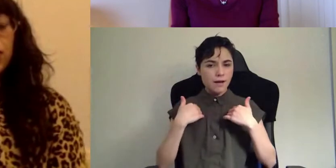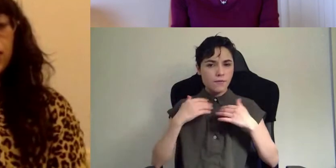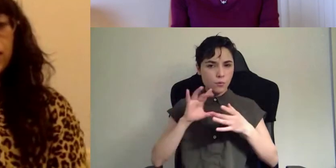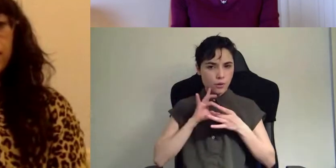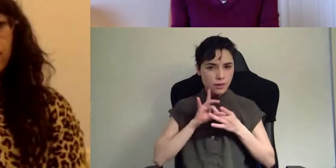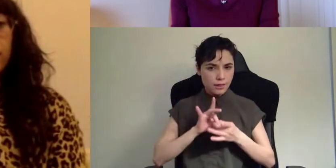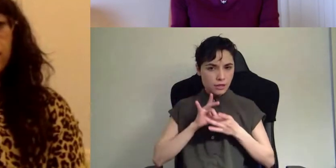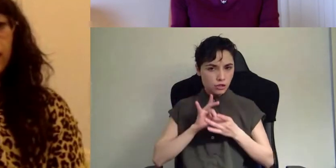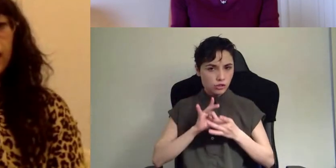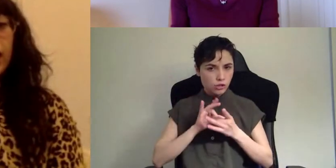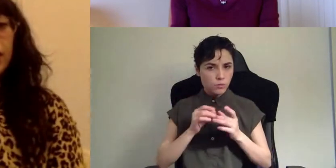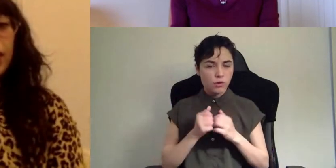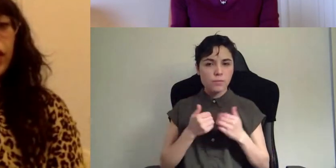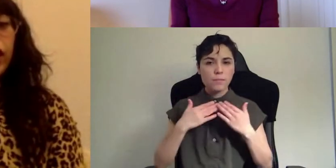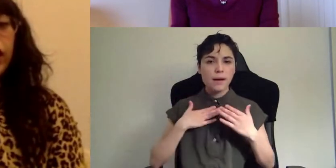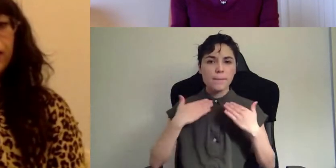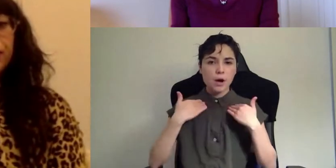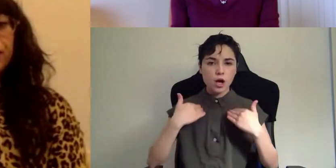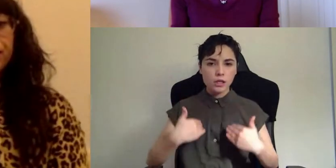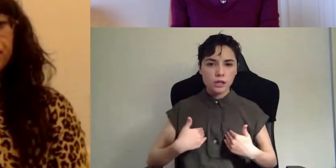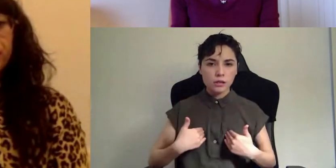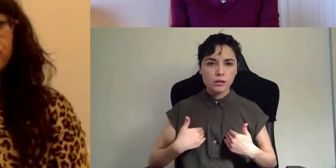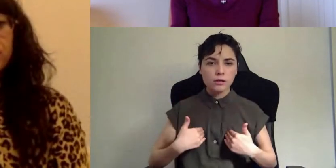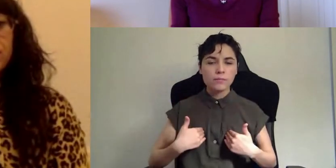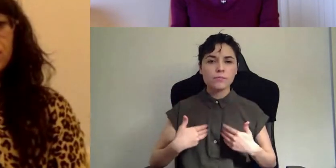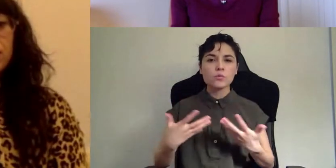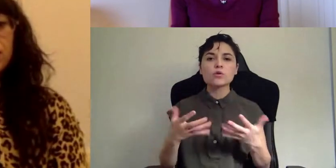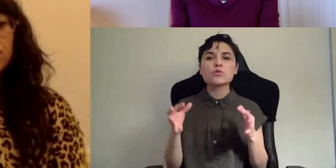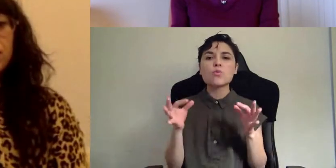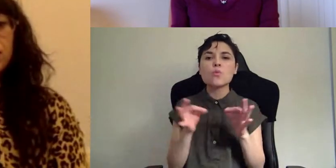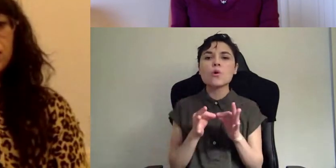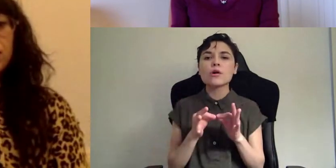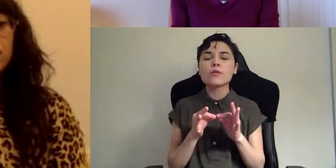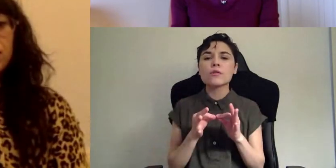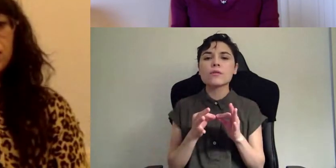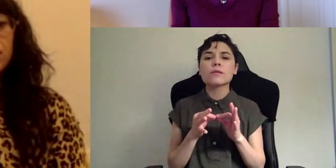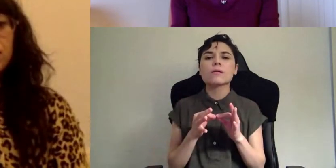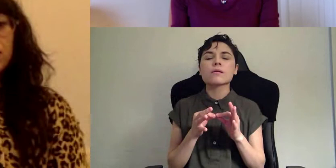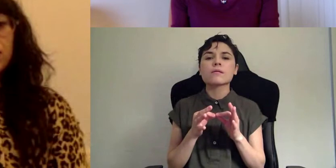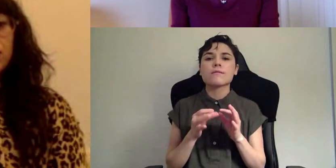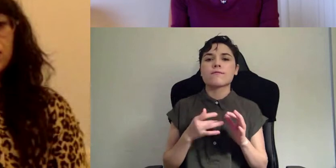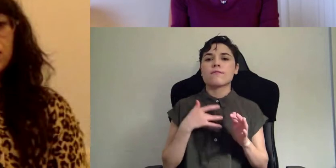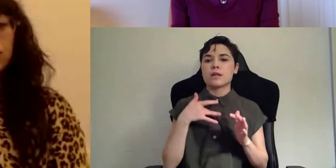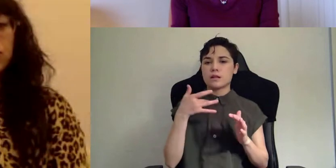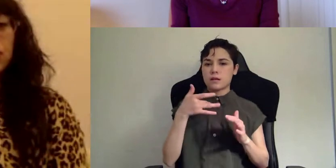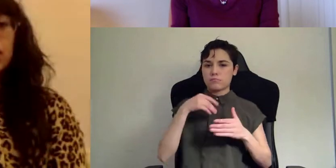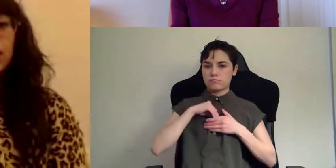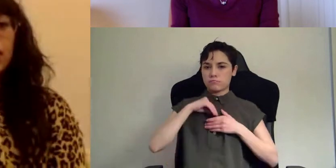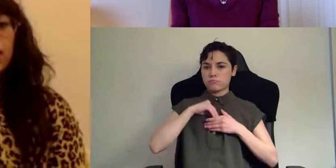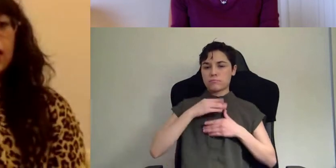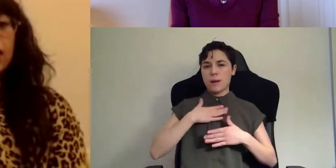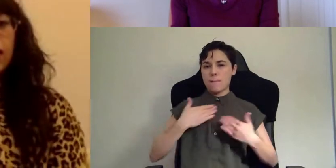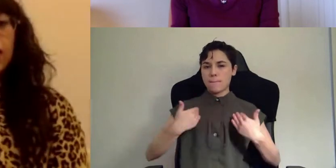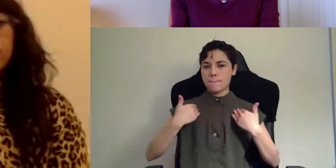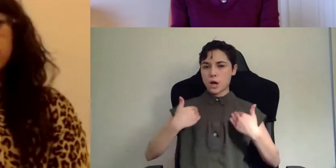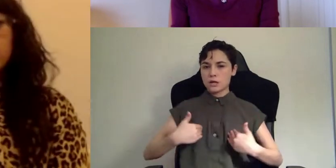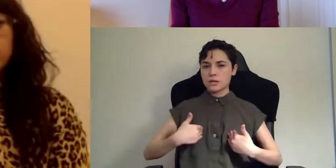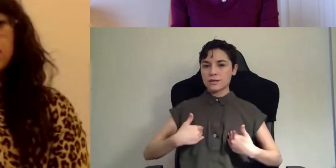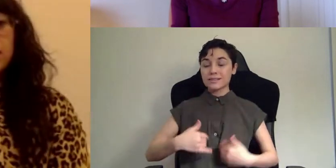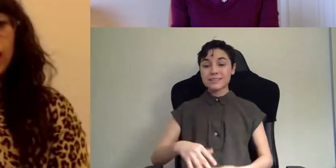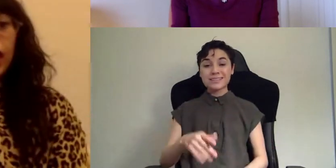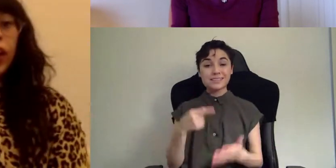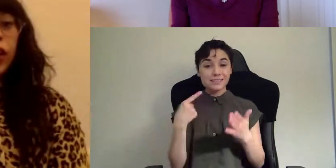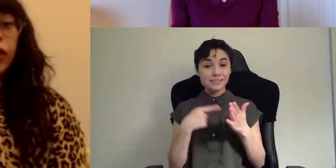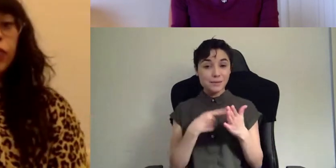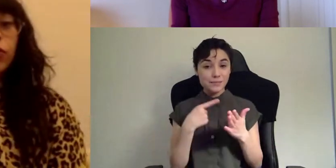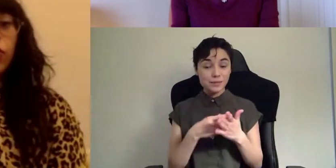What's worth it about being in my body? So sometimes if we have answers to those questions, they can kind of serve